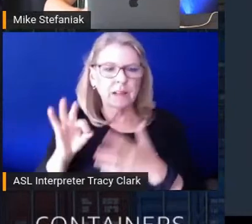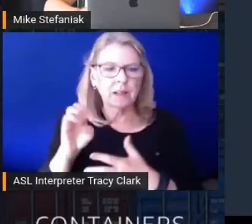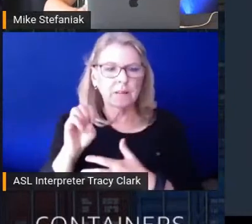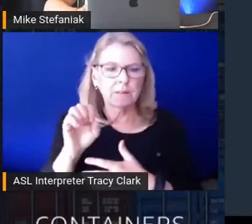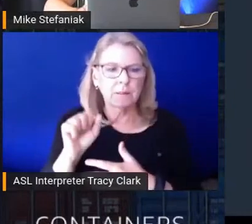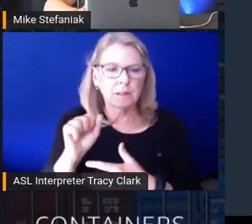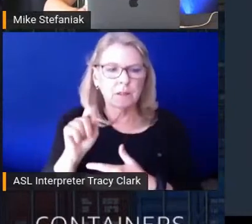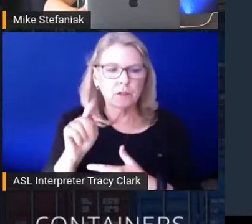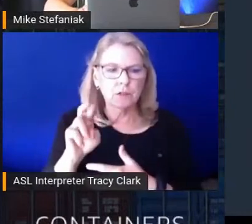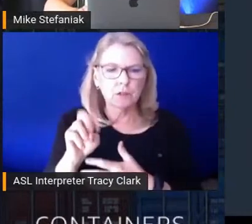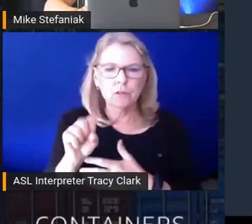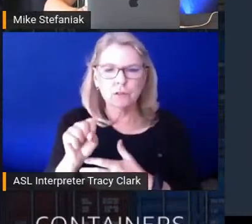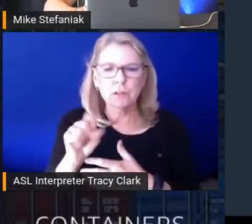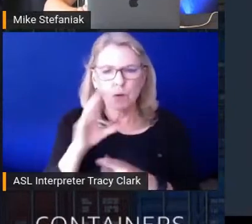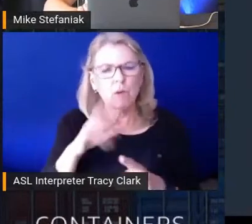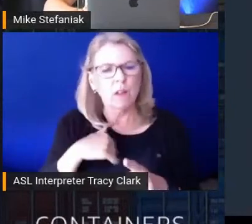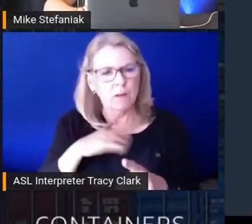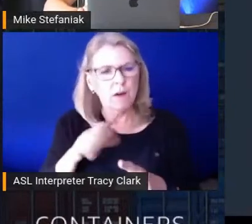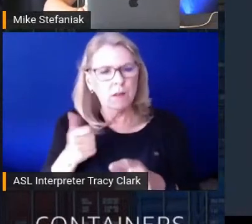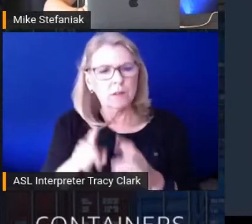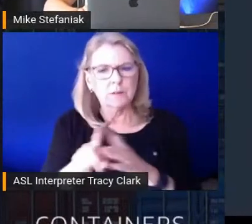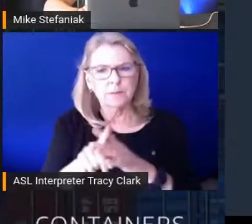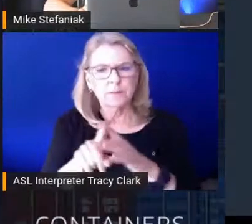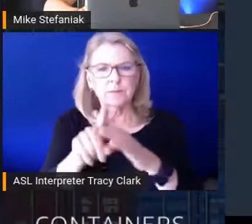and reliability. It's first for a reason.